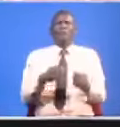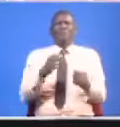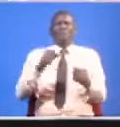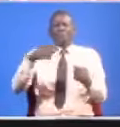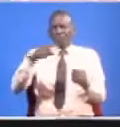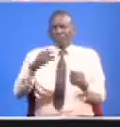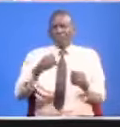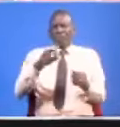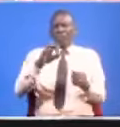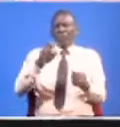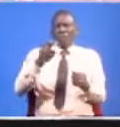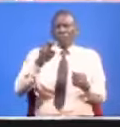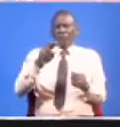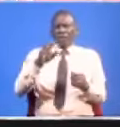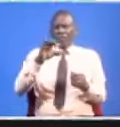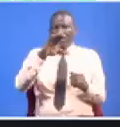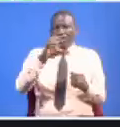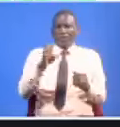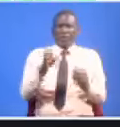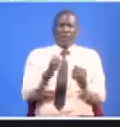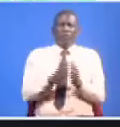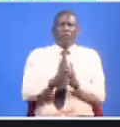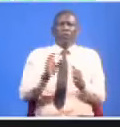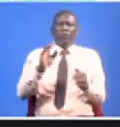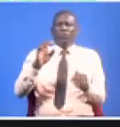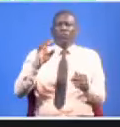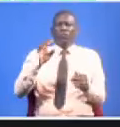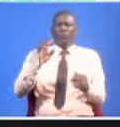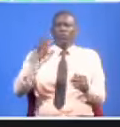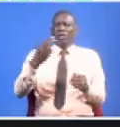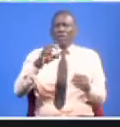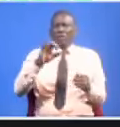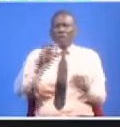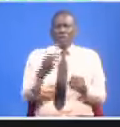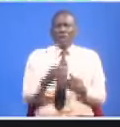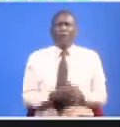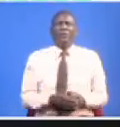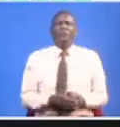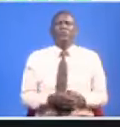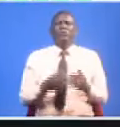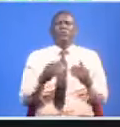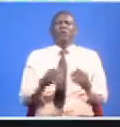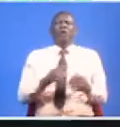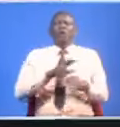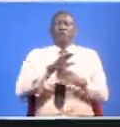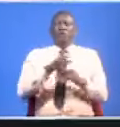Kisang and Joylin Chepken, who finished second and third, respectively. The